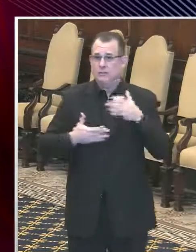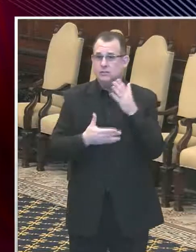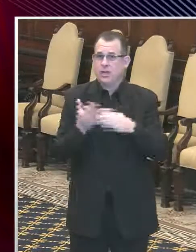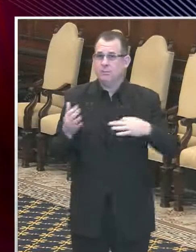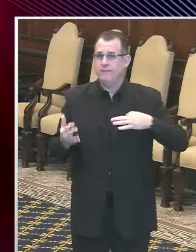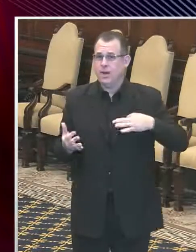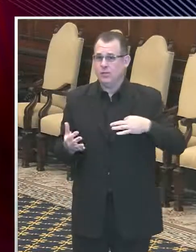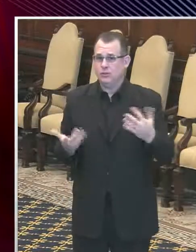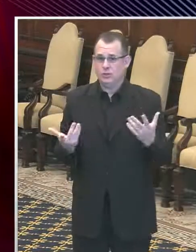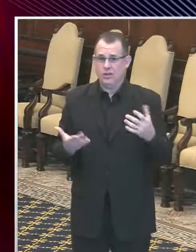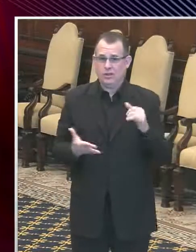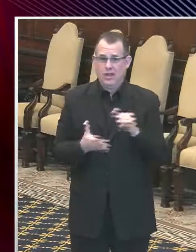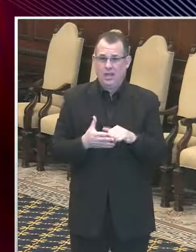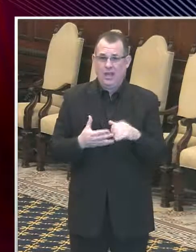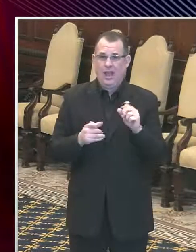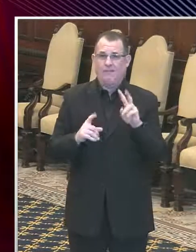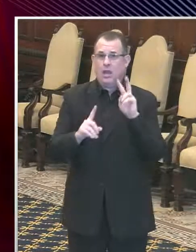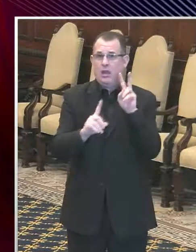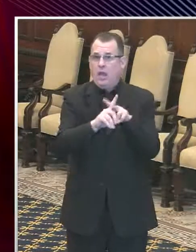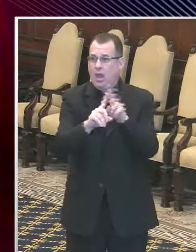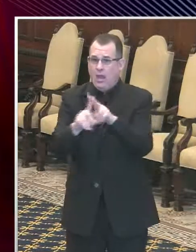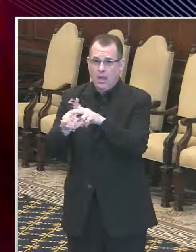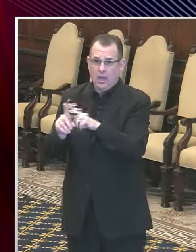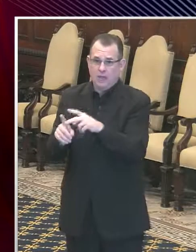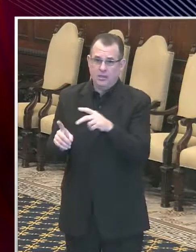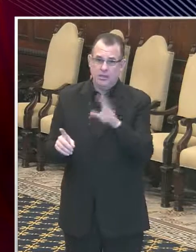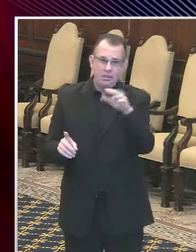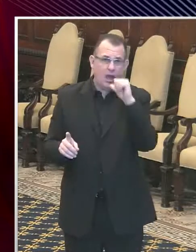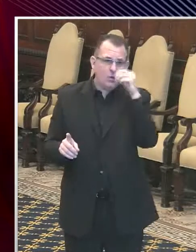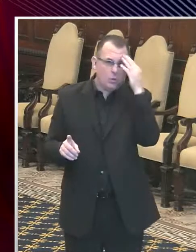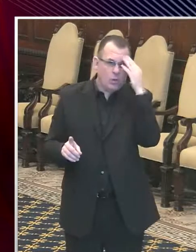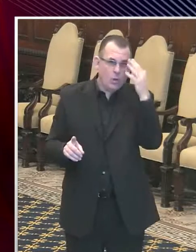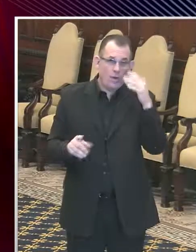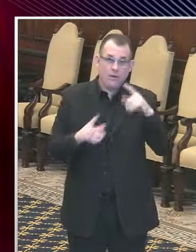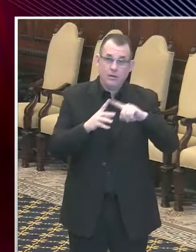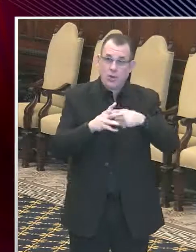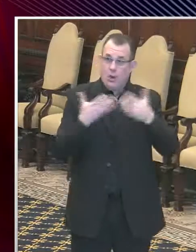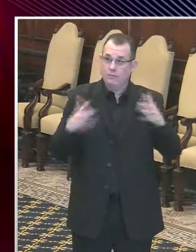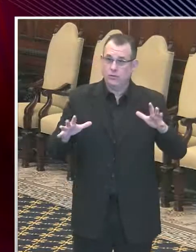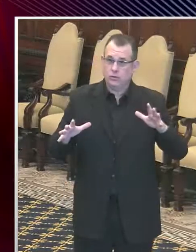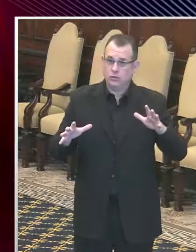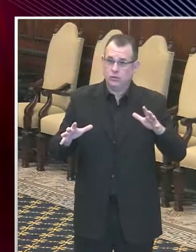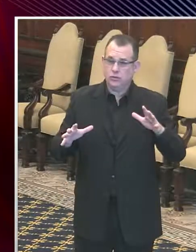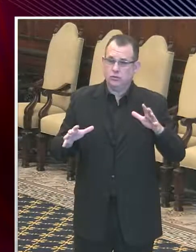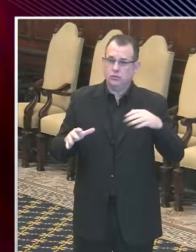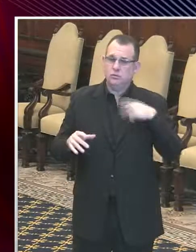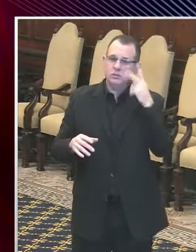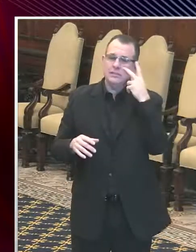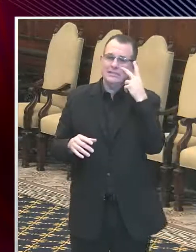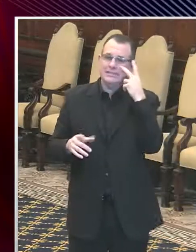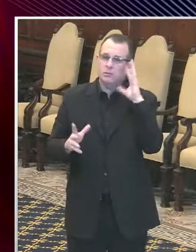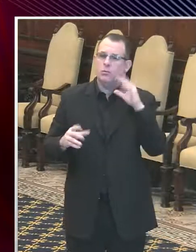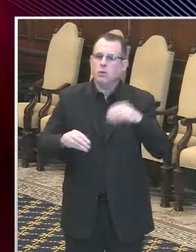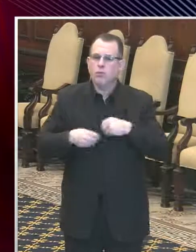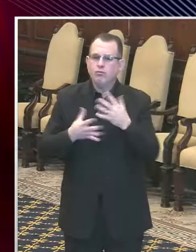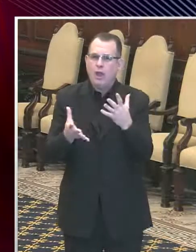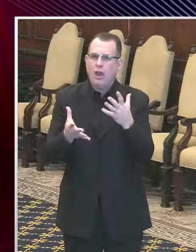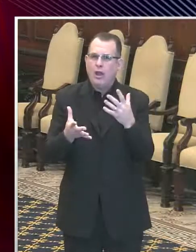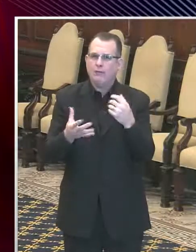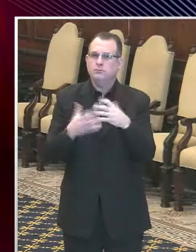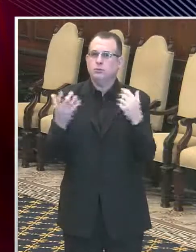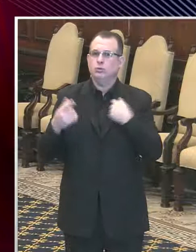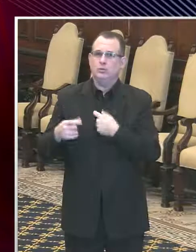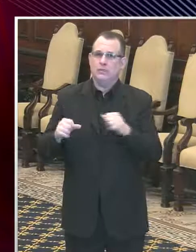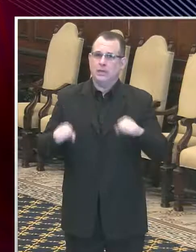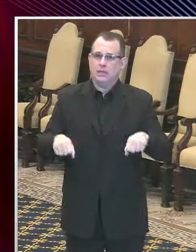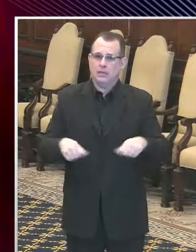that have been assigned. I'm not sure if they've started yet at least one nursing home or perhaps others. We'll continue to provide that as much as possible. And then